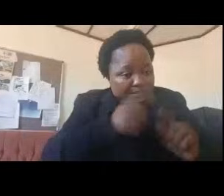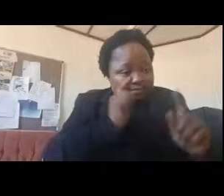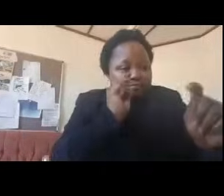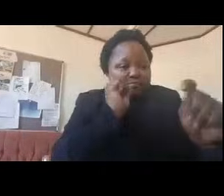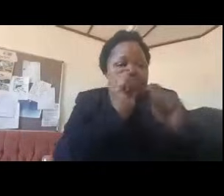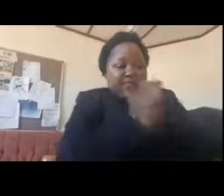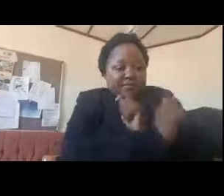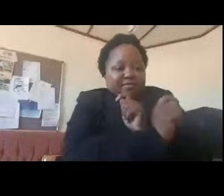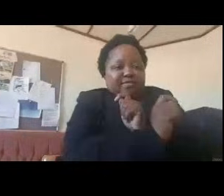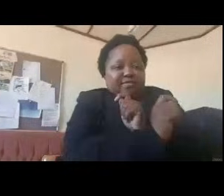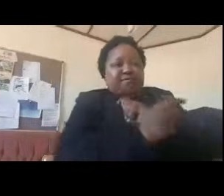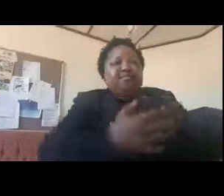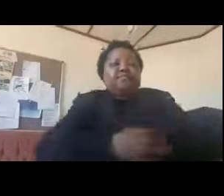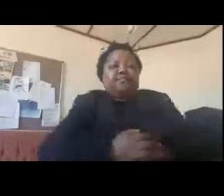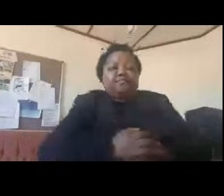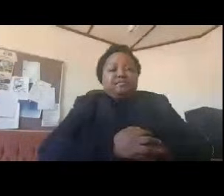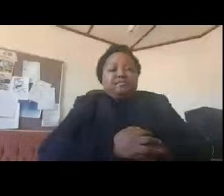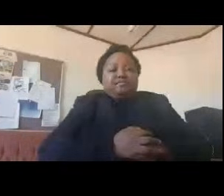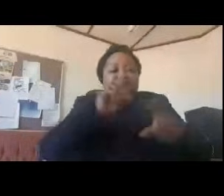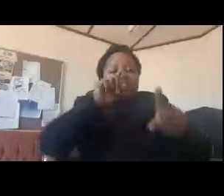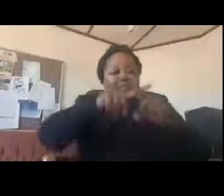Let me give you a medical analogy.